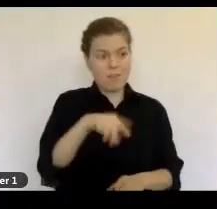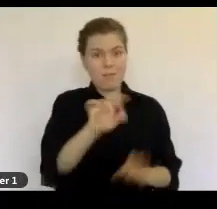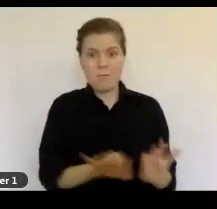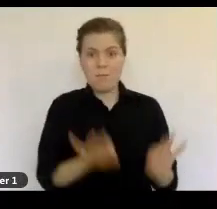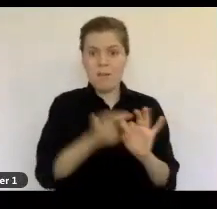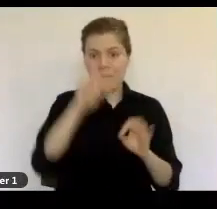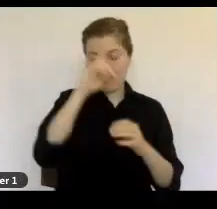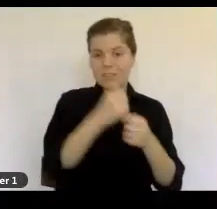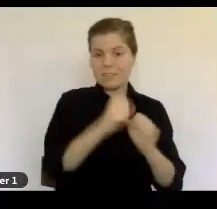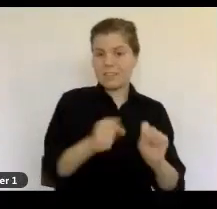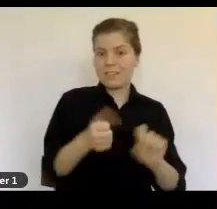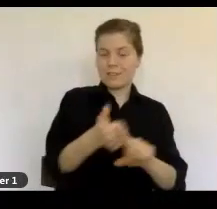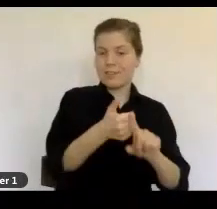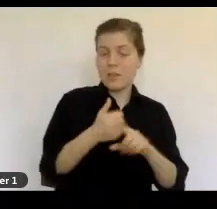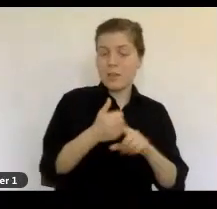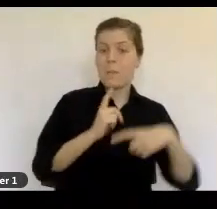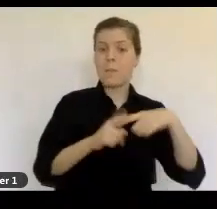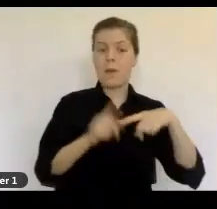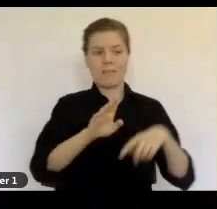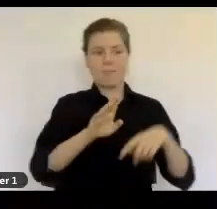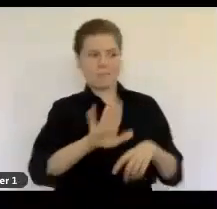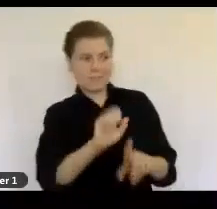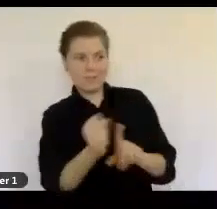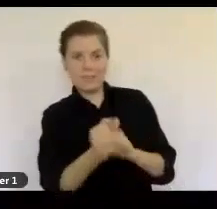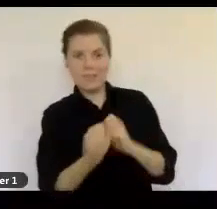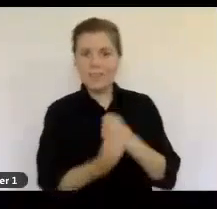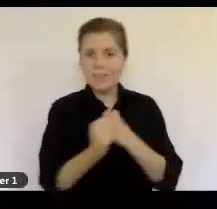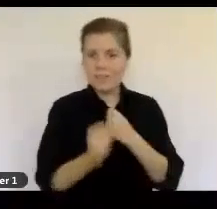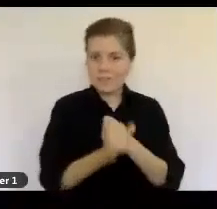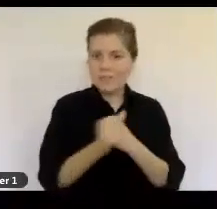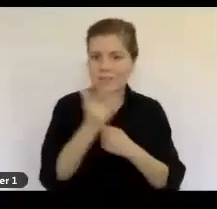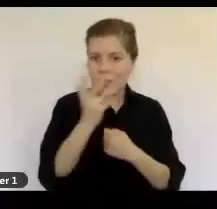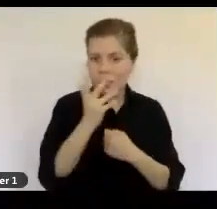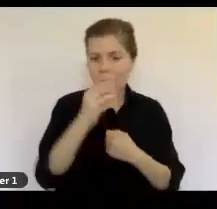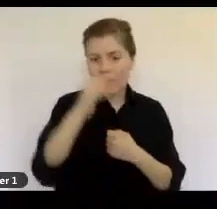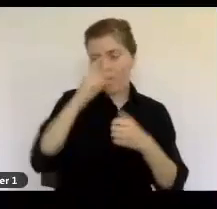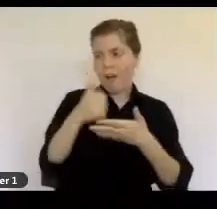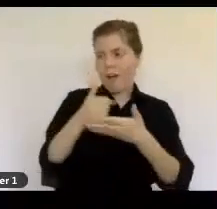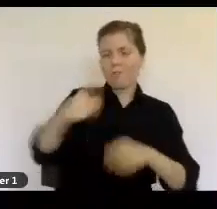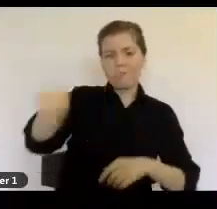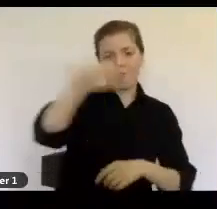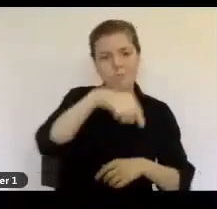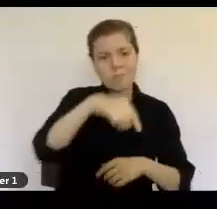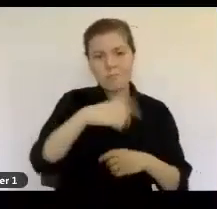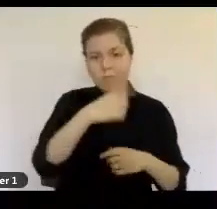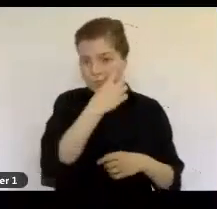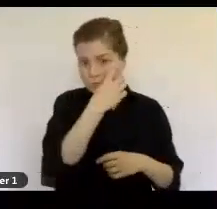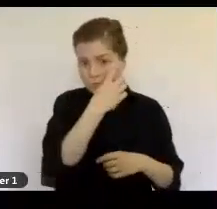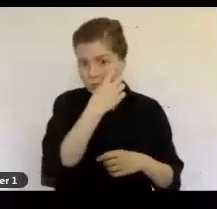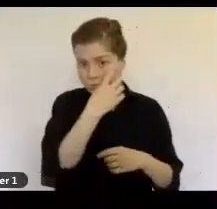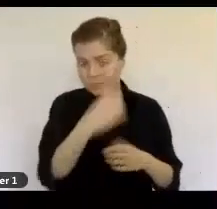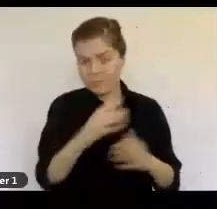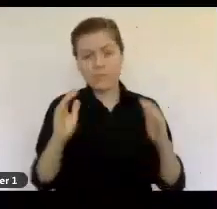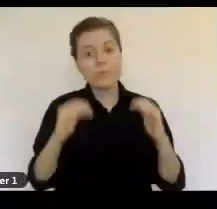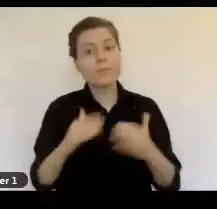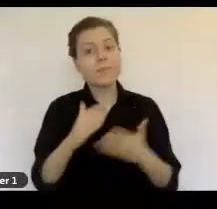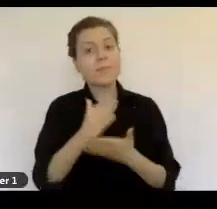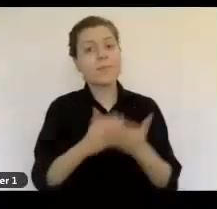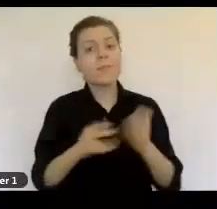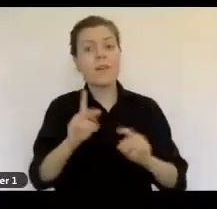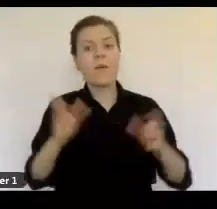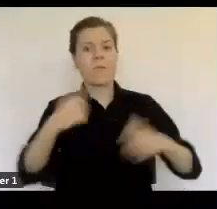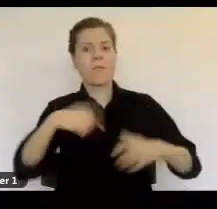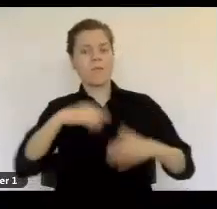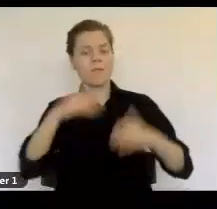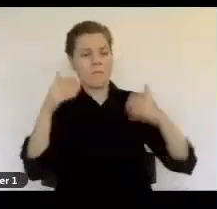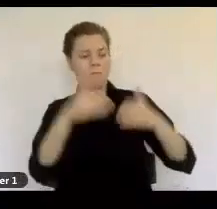Or the focus is on prioritizing healthcare workers because they're instrumentally important for saving other people or because they put themselves in a